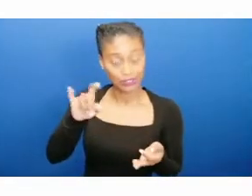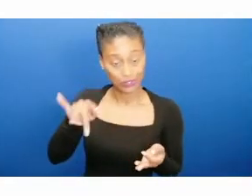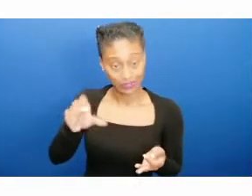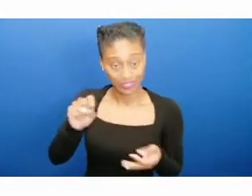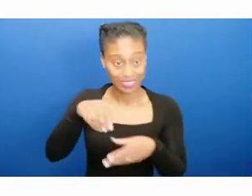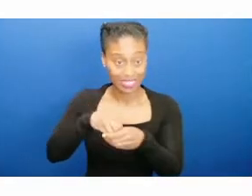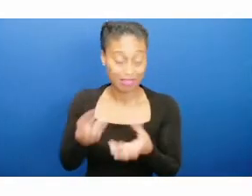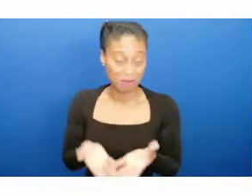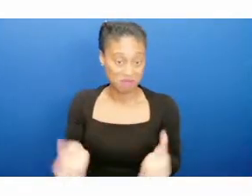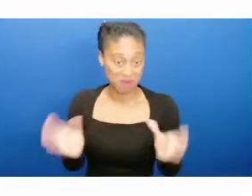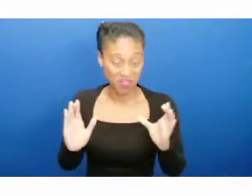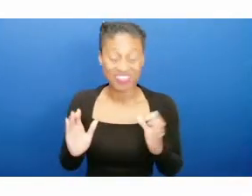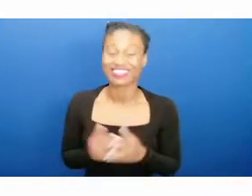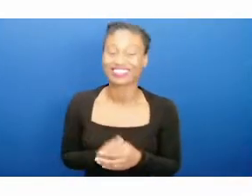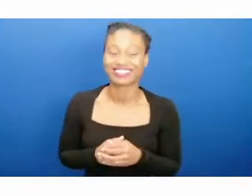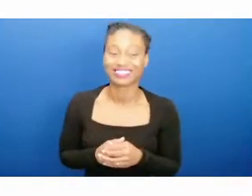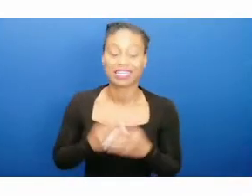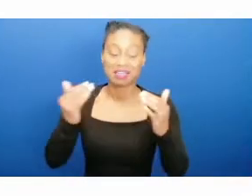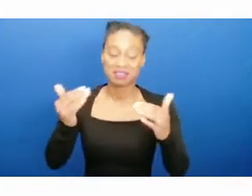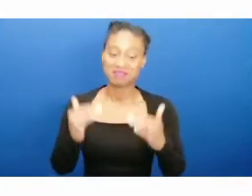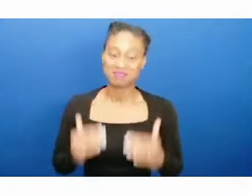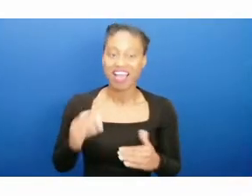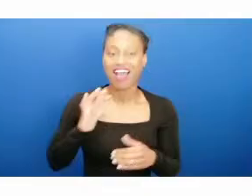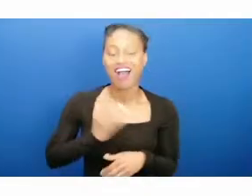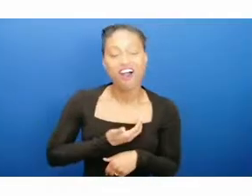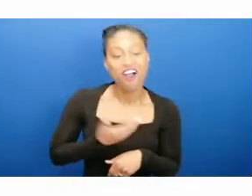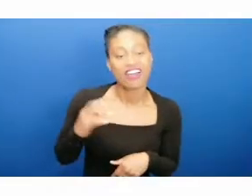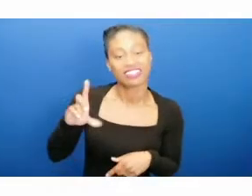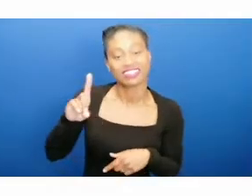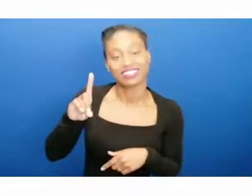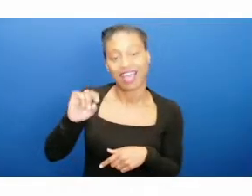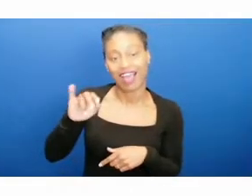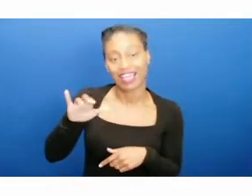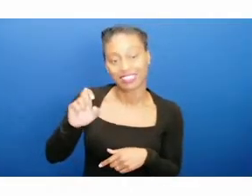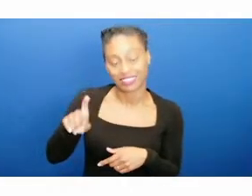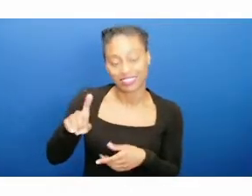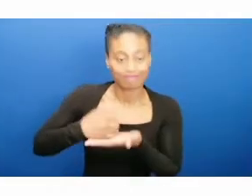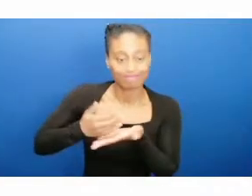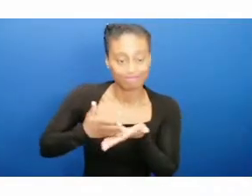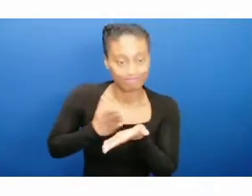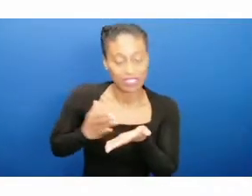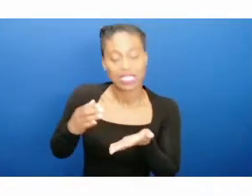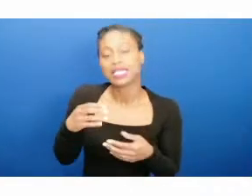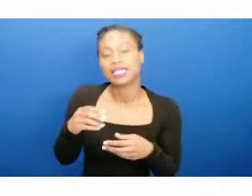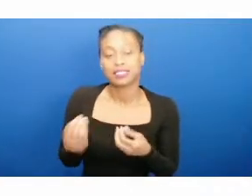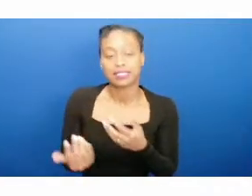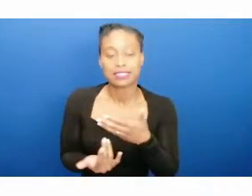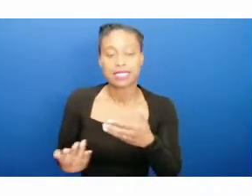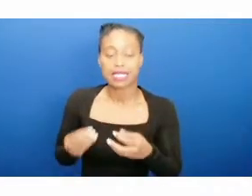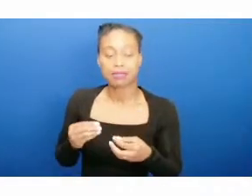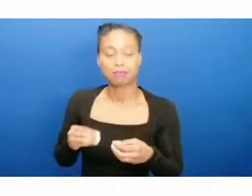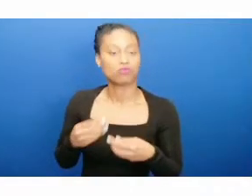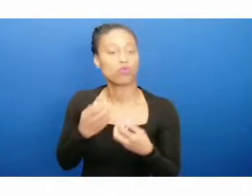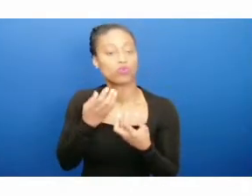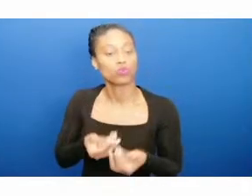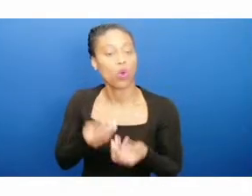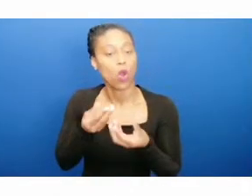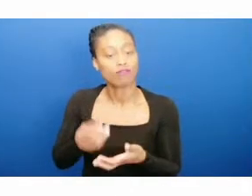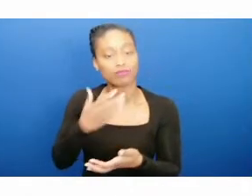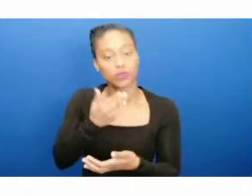Next, we're going in with our diced steamed sweet potato. Dump all that in there.